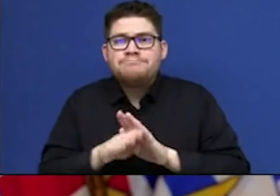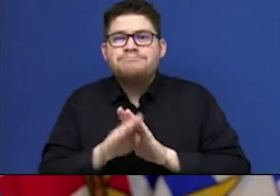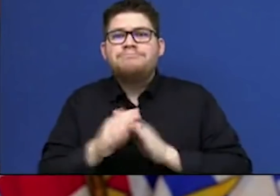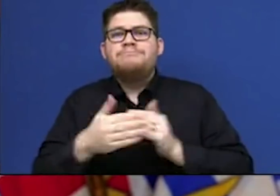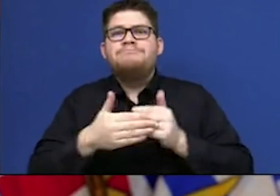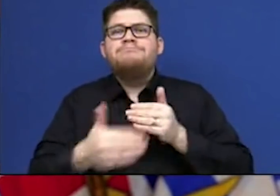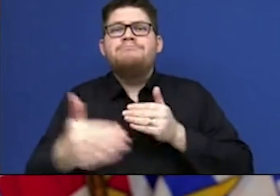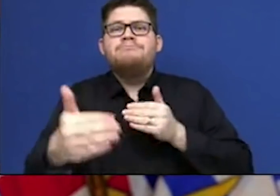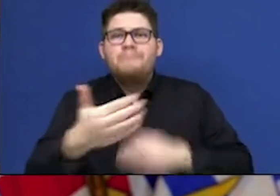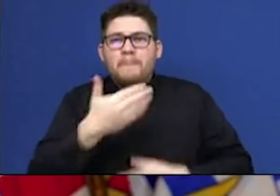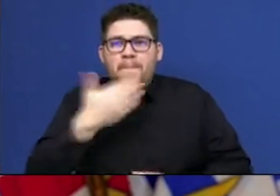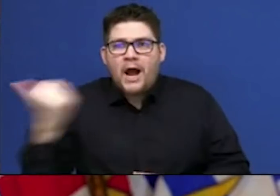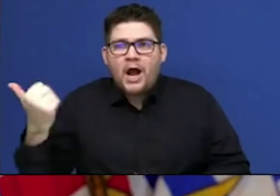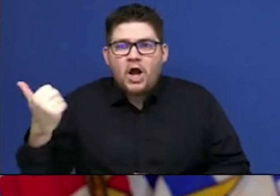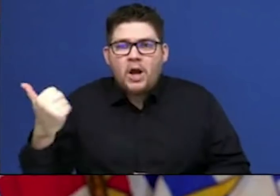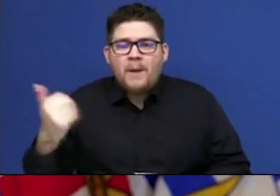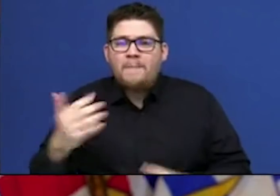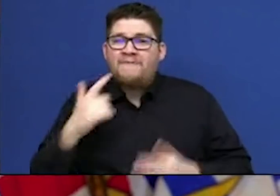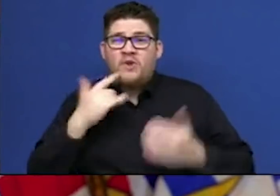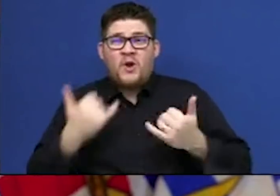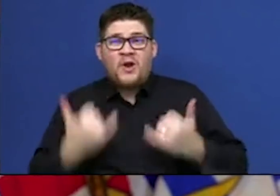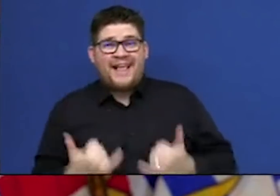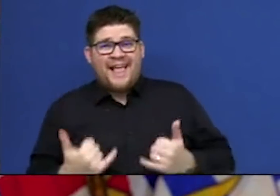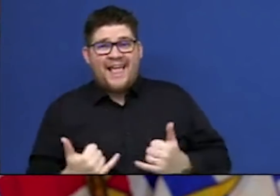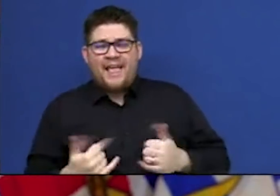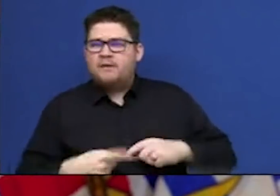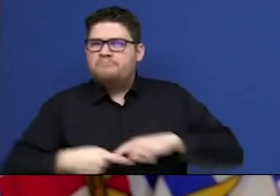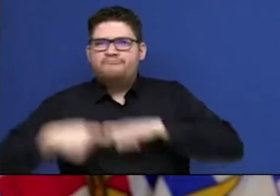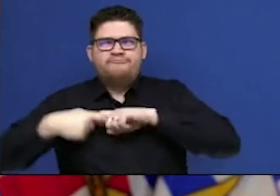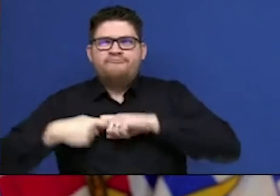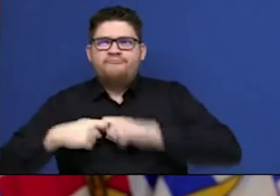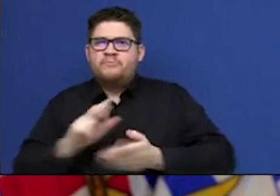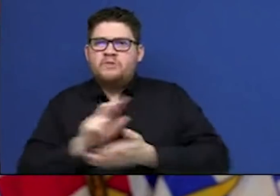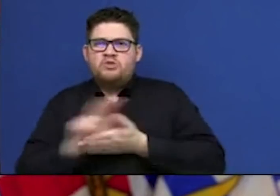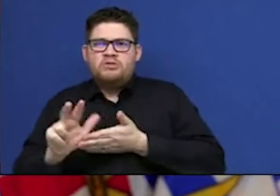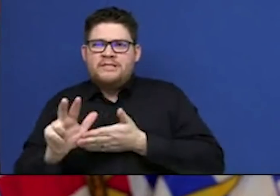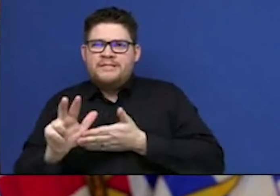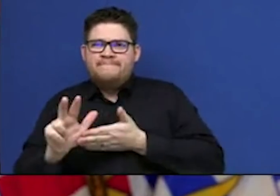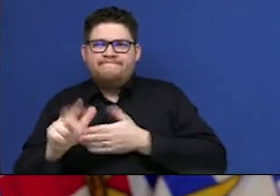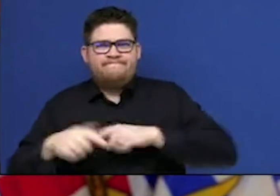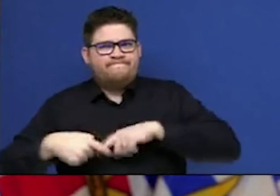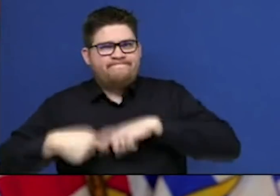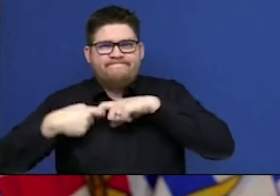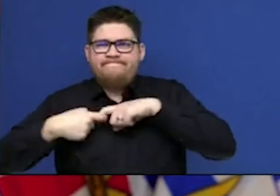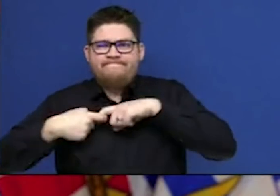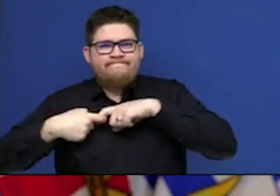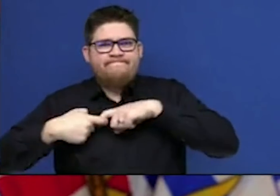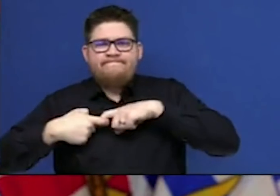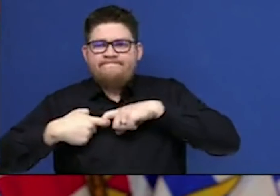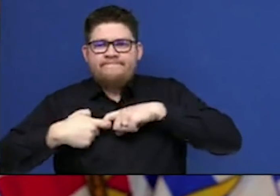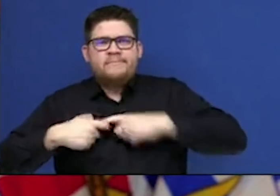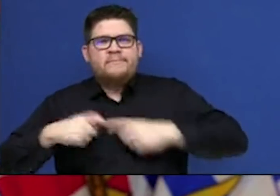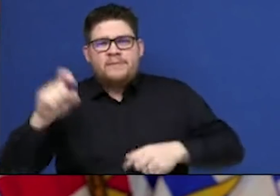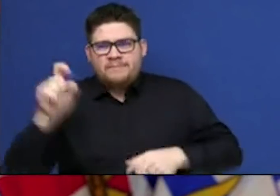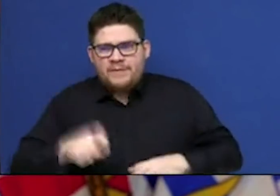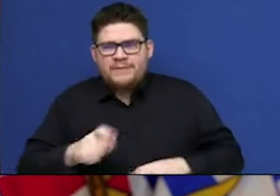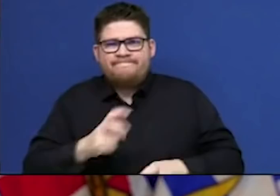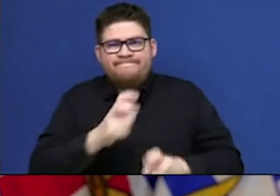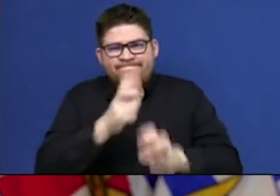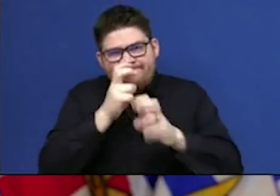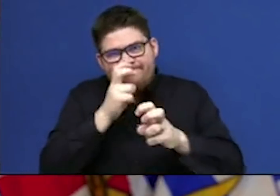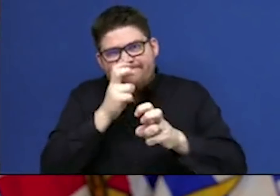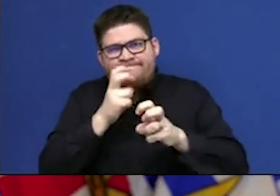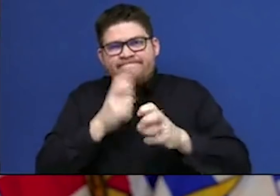to protect those we love and those we don't know. We need a circuit breaker to stop this virus